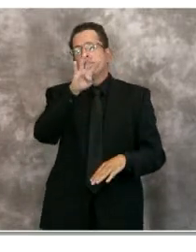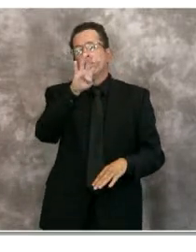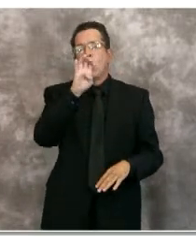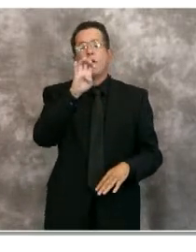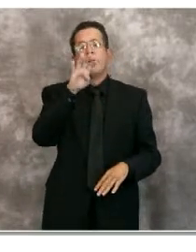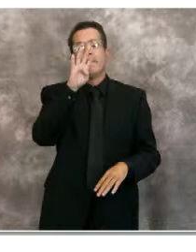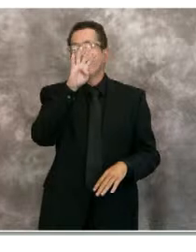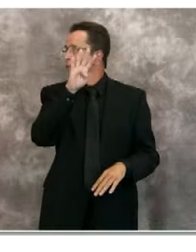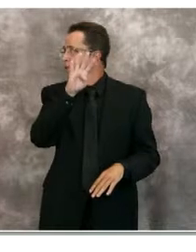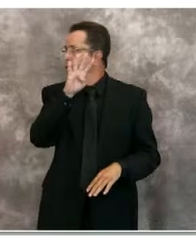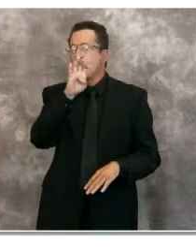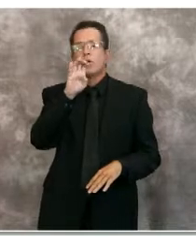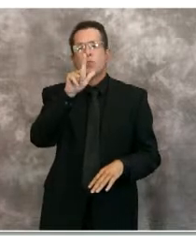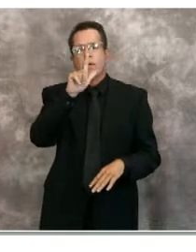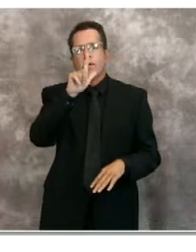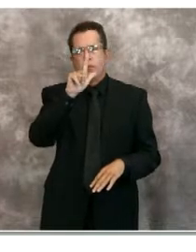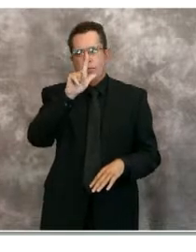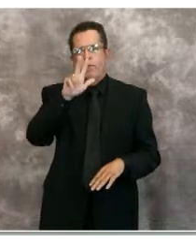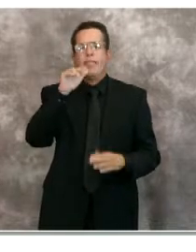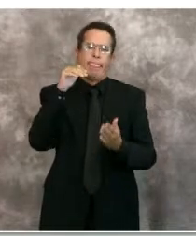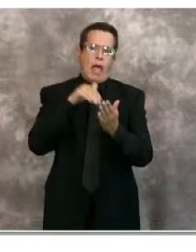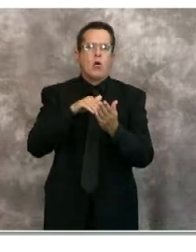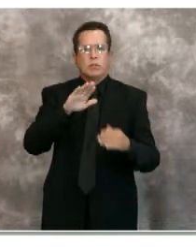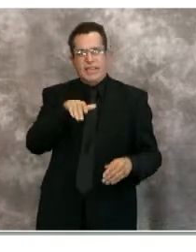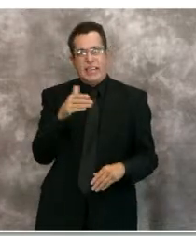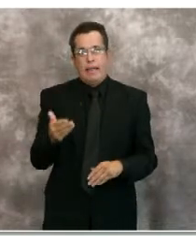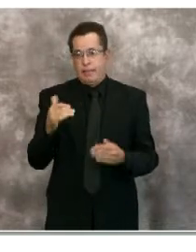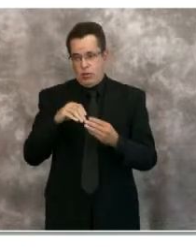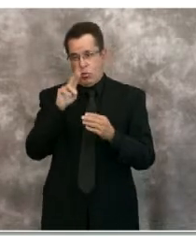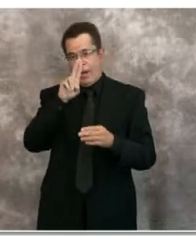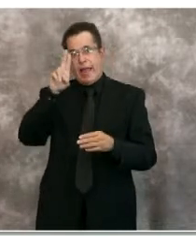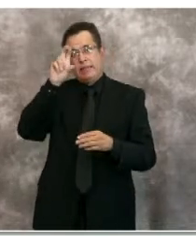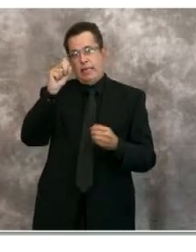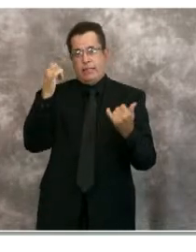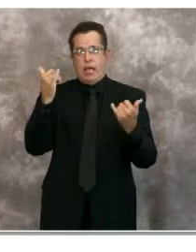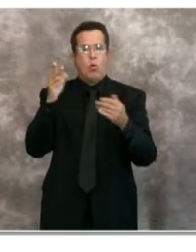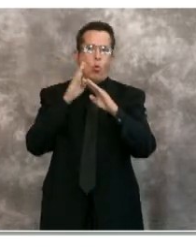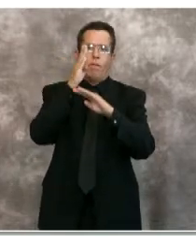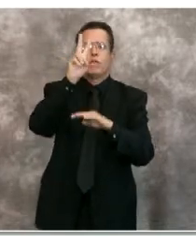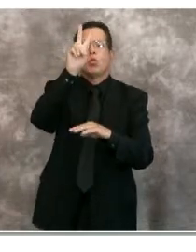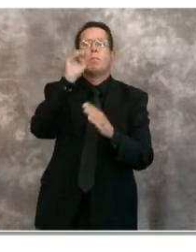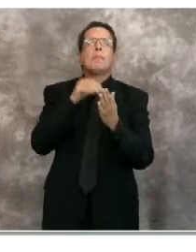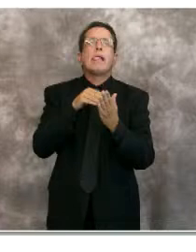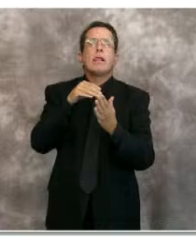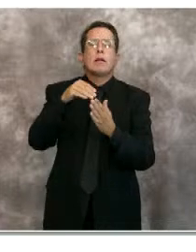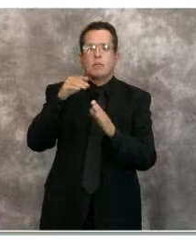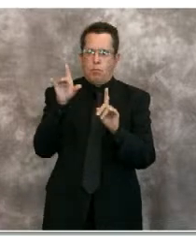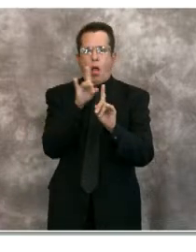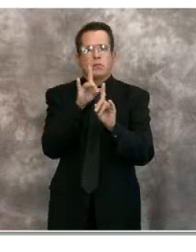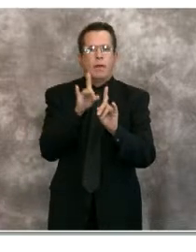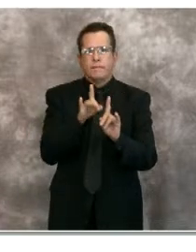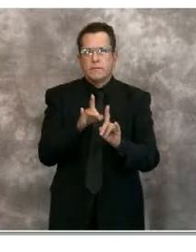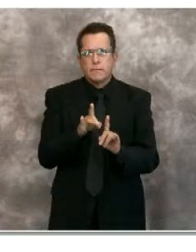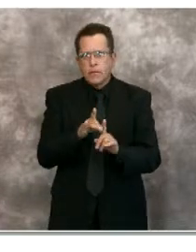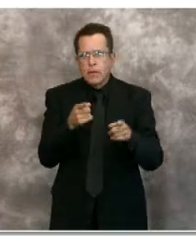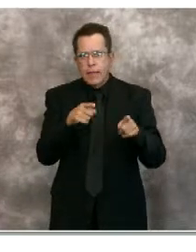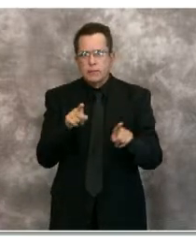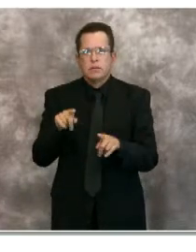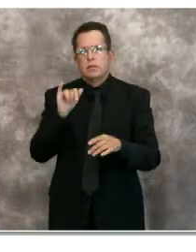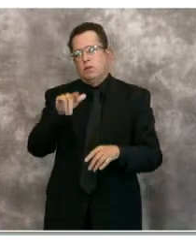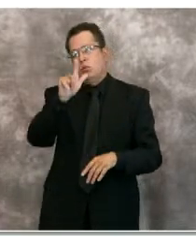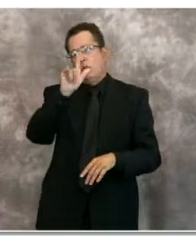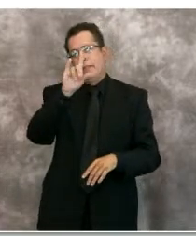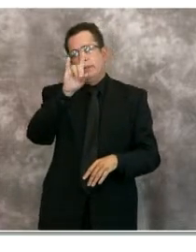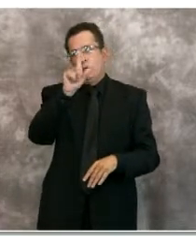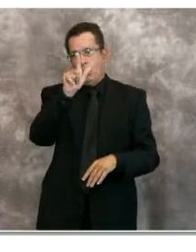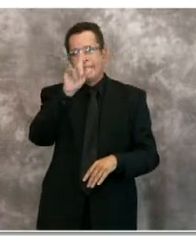423,000 deaths. Nationwide, the United States is reporting over 2 million positive cases, which represents